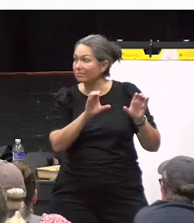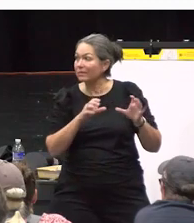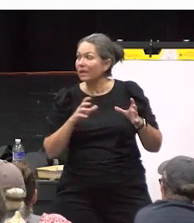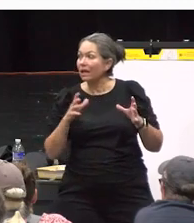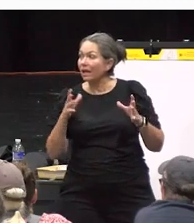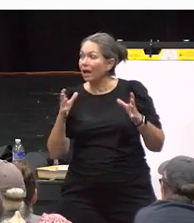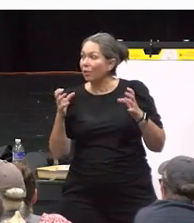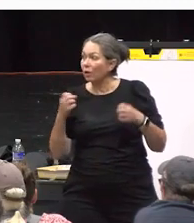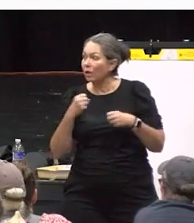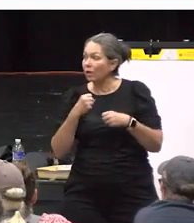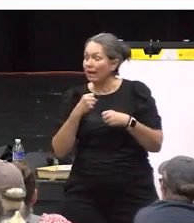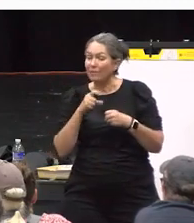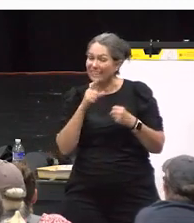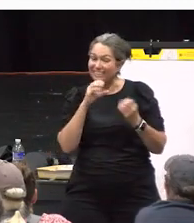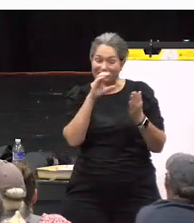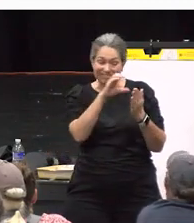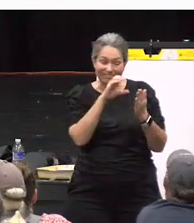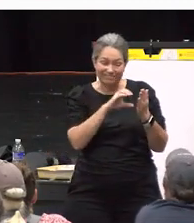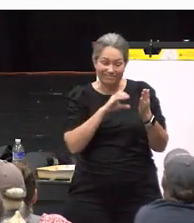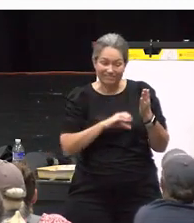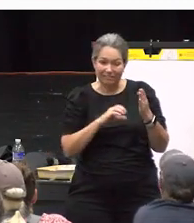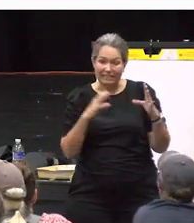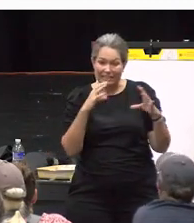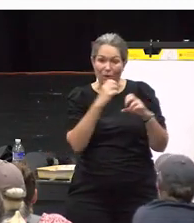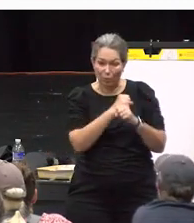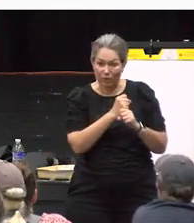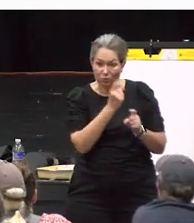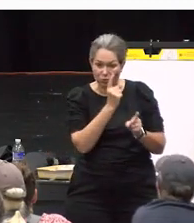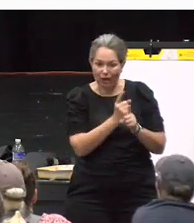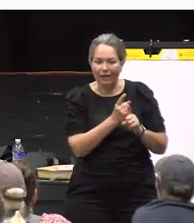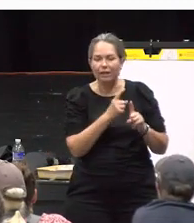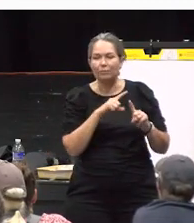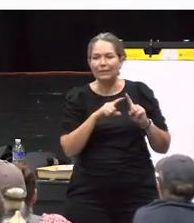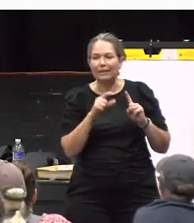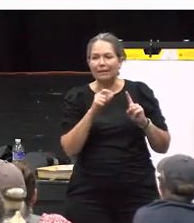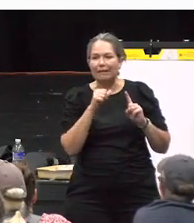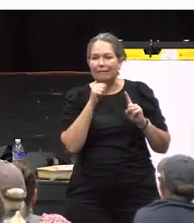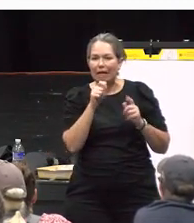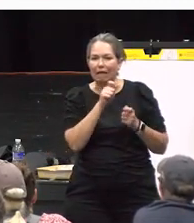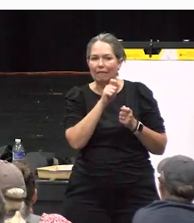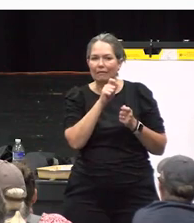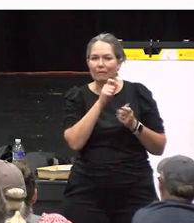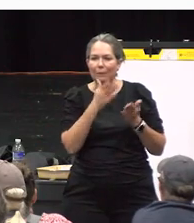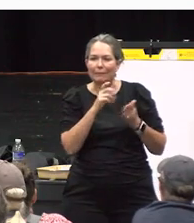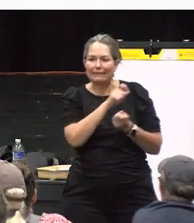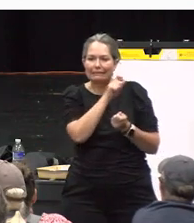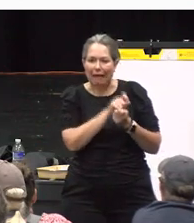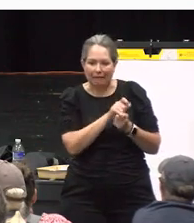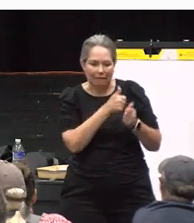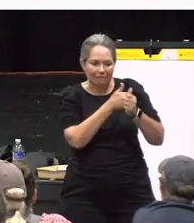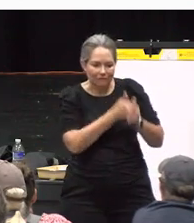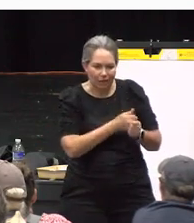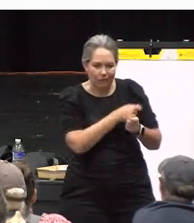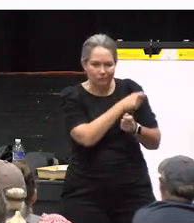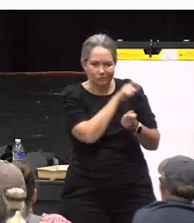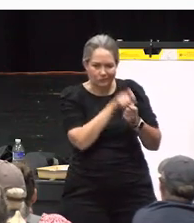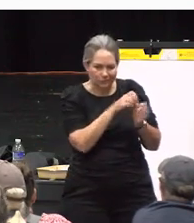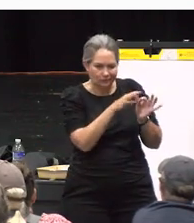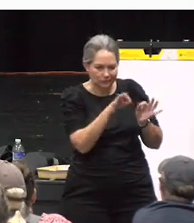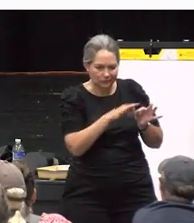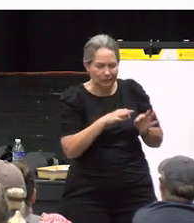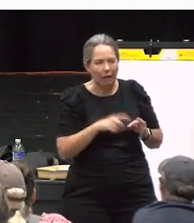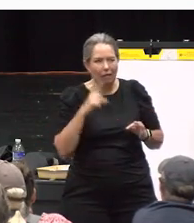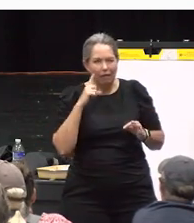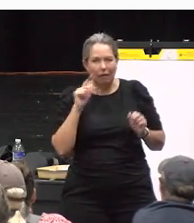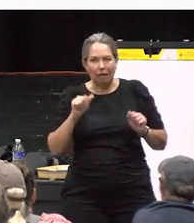along these. While these are one paragraph summaries, they may not be the precise route we need to go down. I can think of other ways beyond a regional